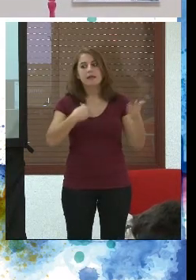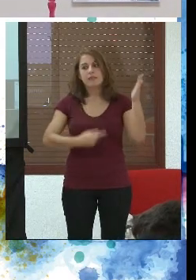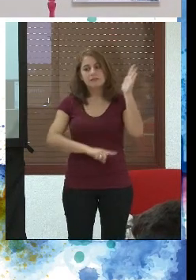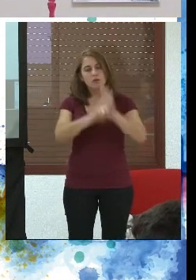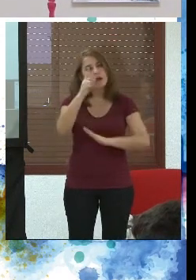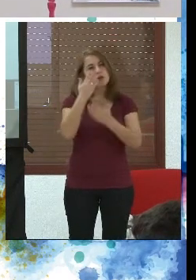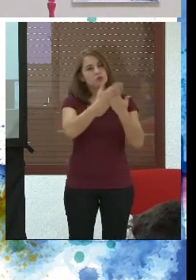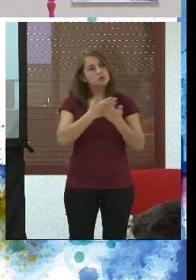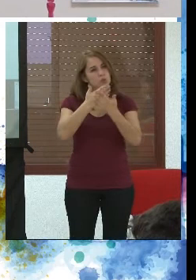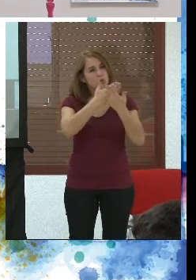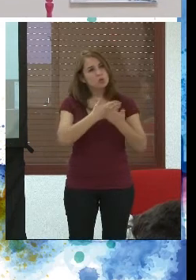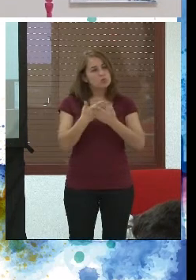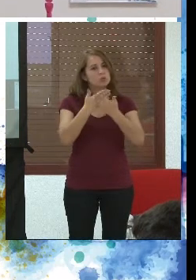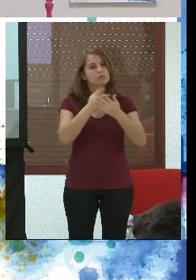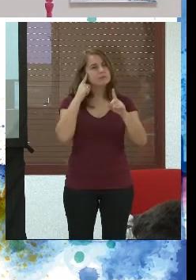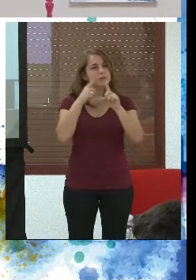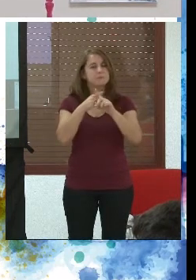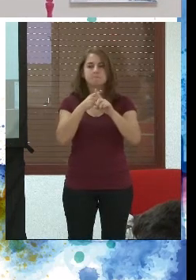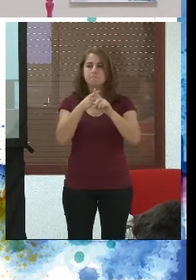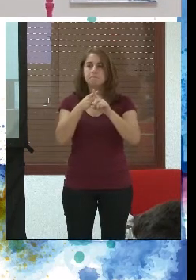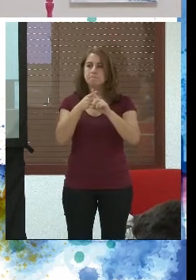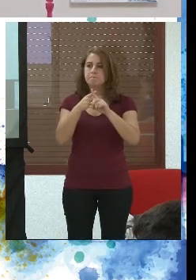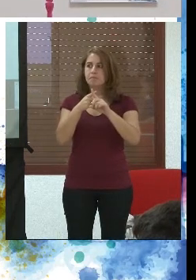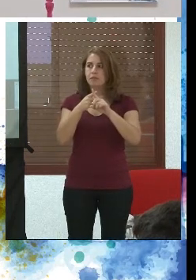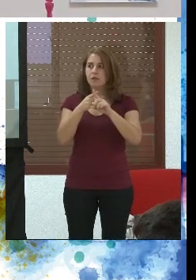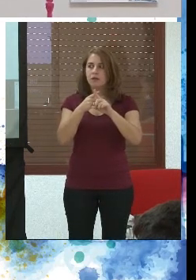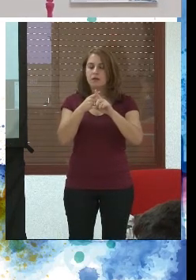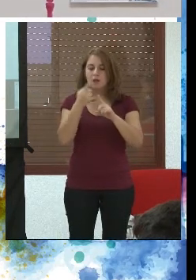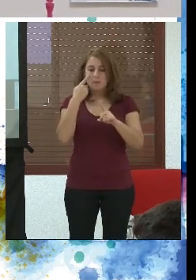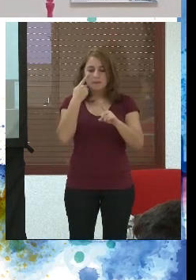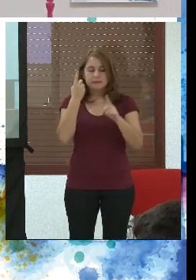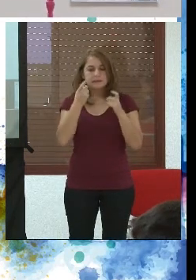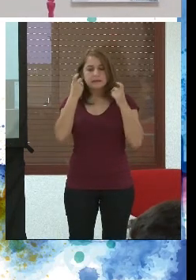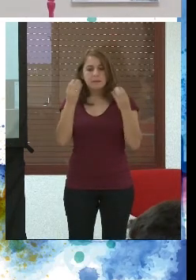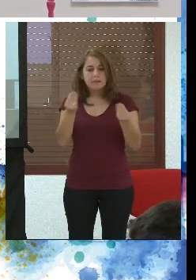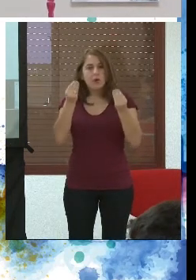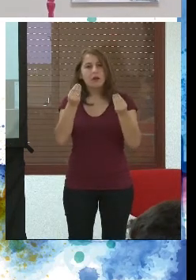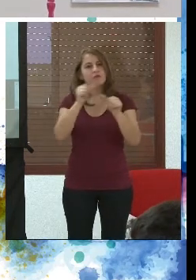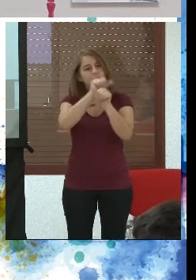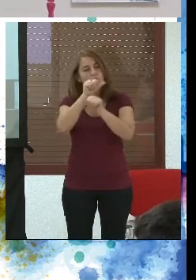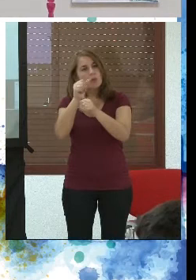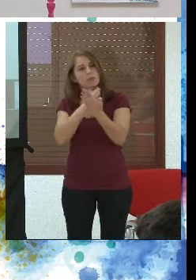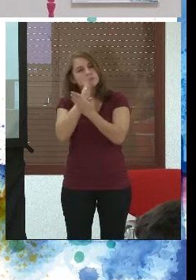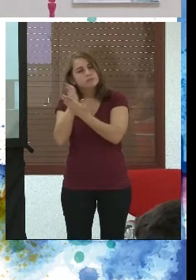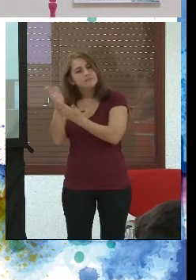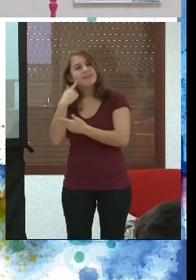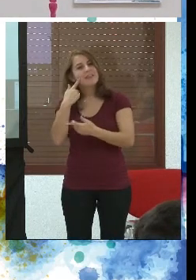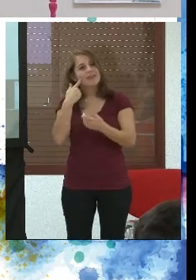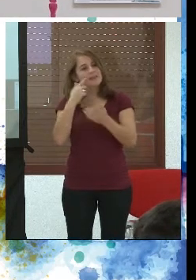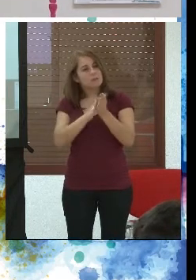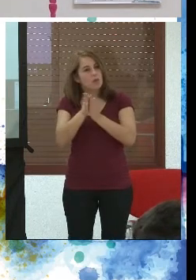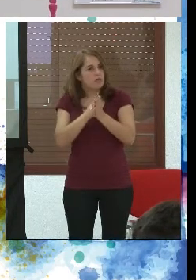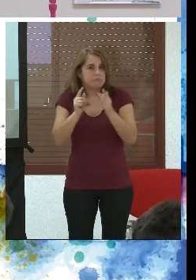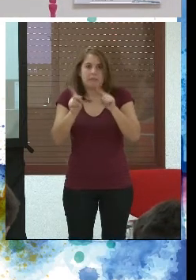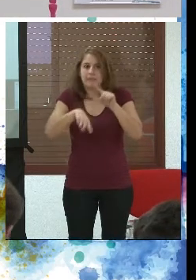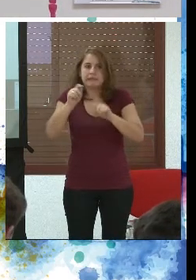us to develop electrophysiological studies to see how to improve the stimulation patterns through